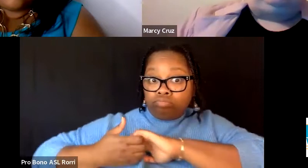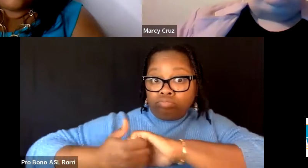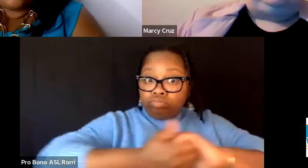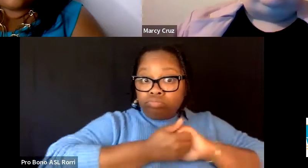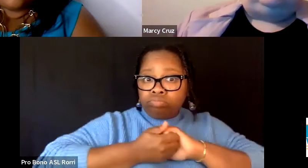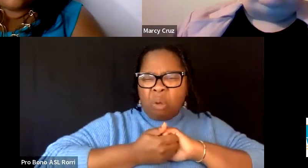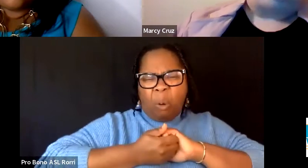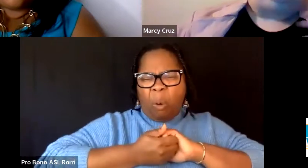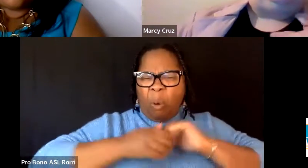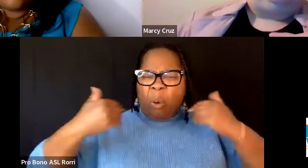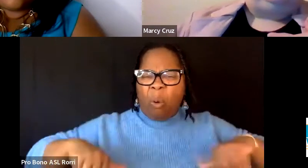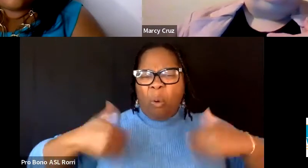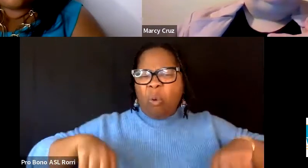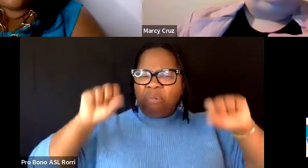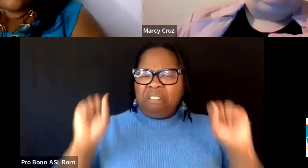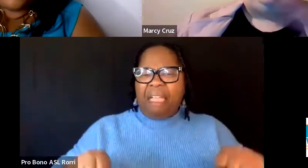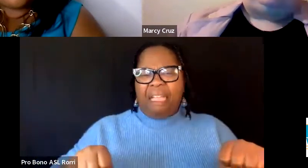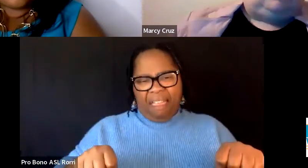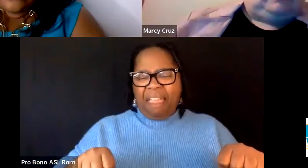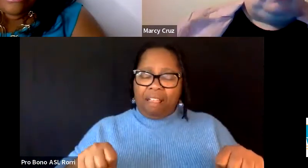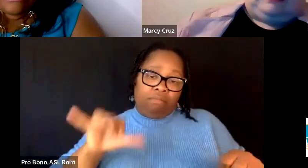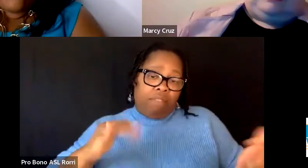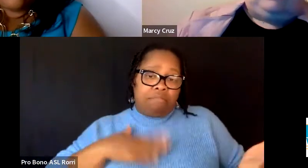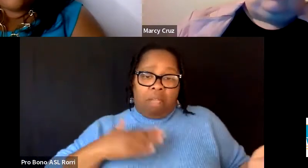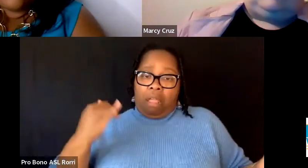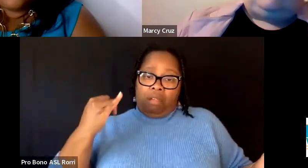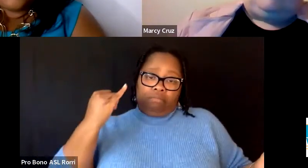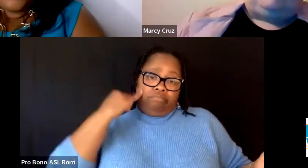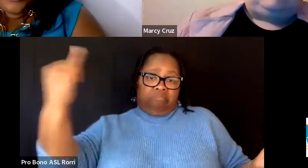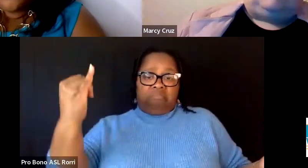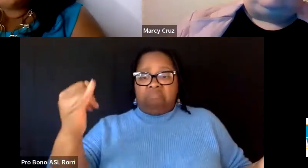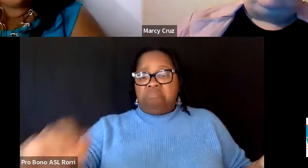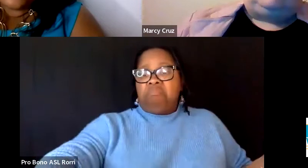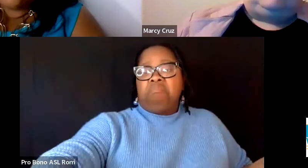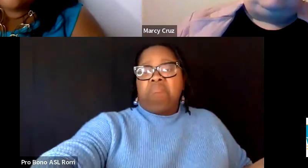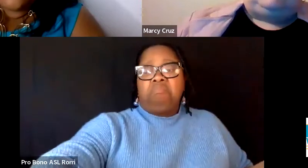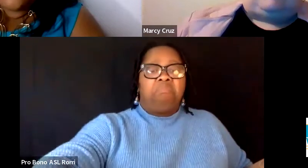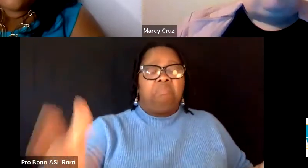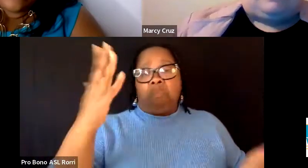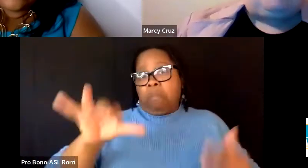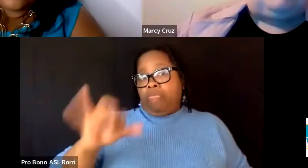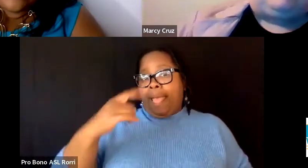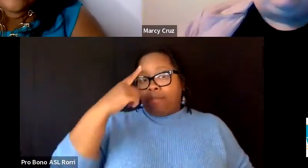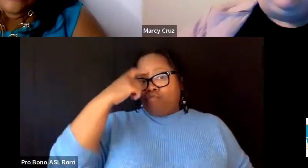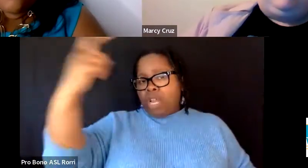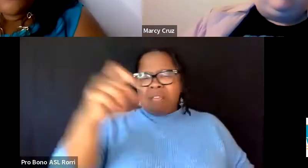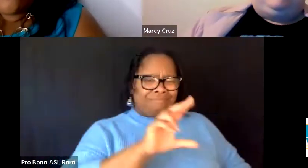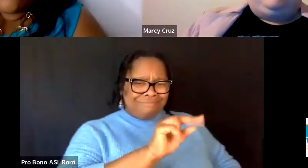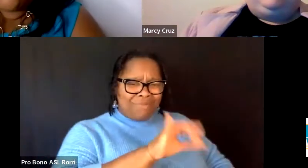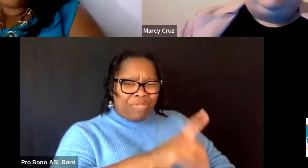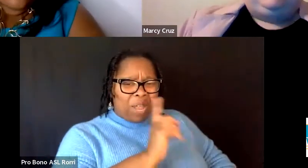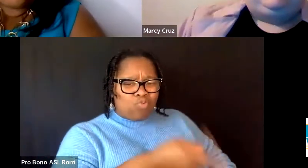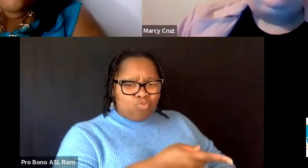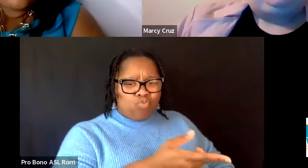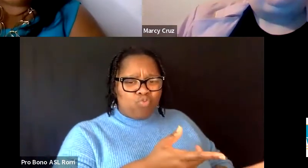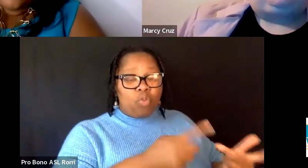can accomplish anything. That's just my belief. Maybe I could be talking in a fairy tale. That's true. Way, but